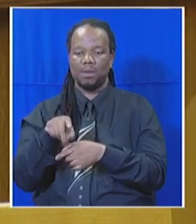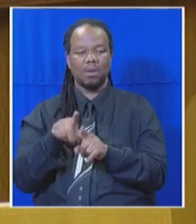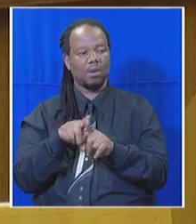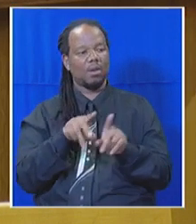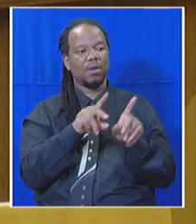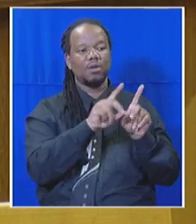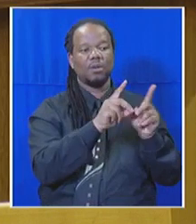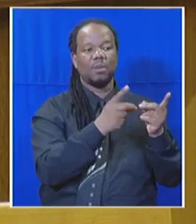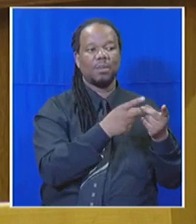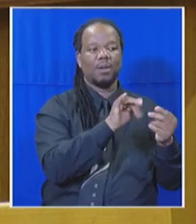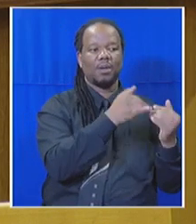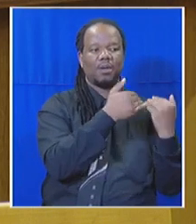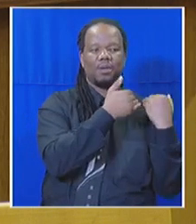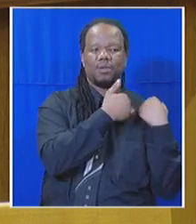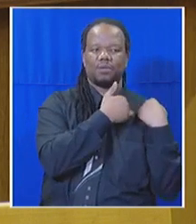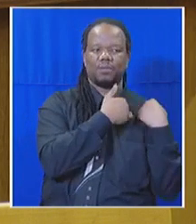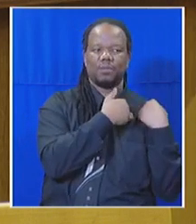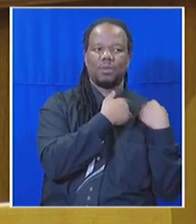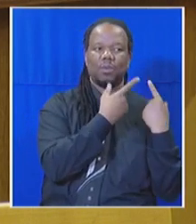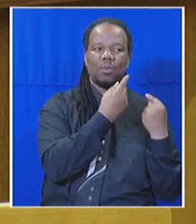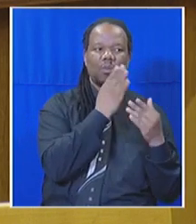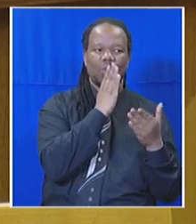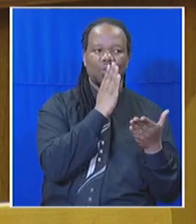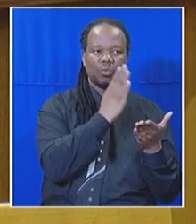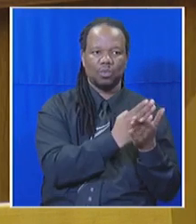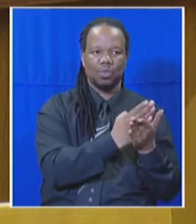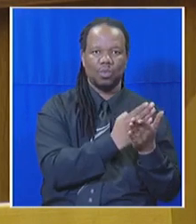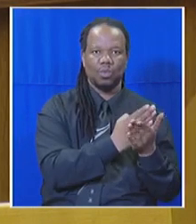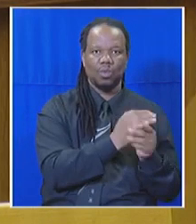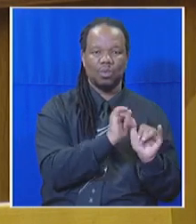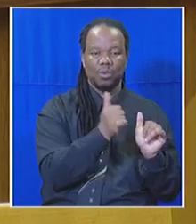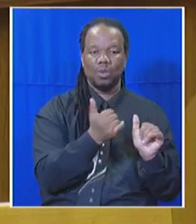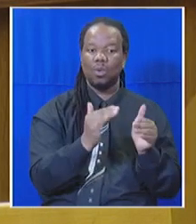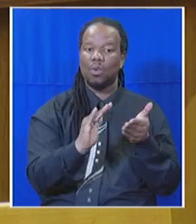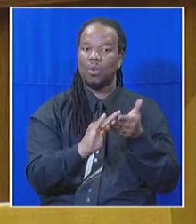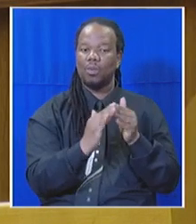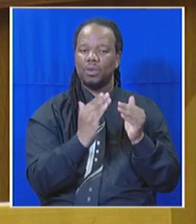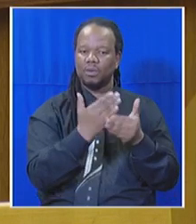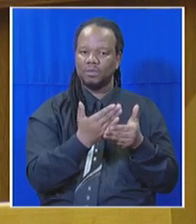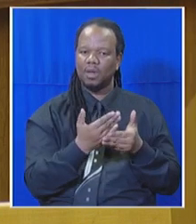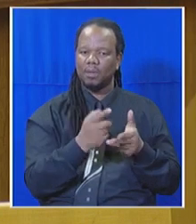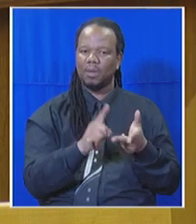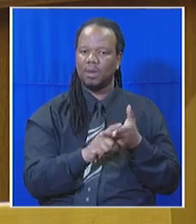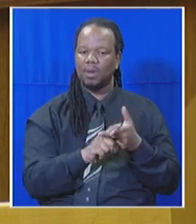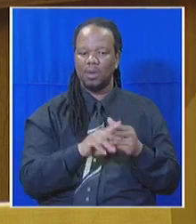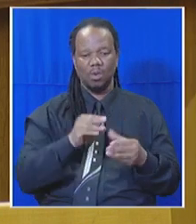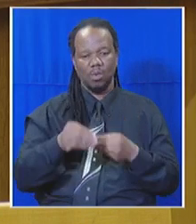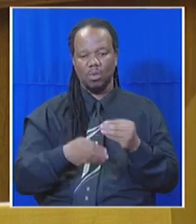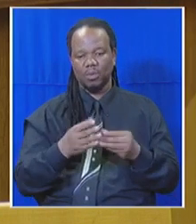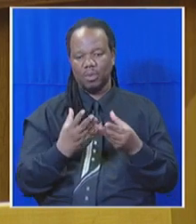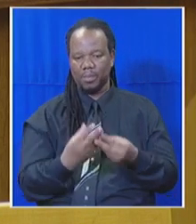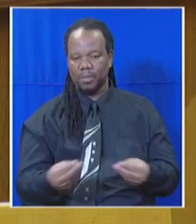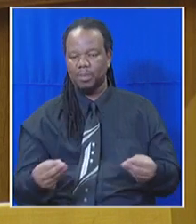has the responsibility of ensuring that our communities are safe, corruption is effectively sanctioned and